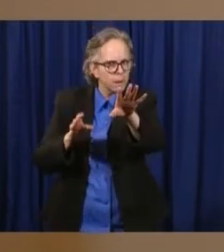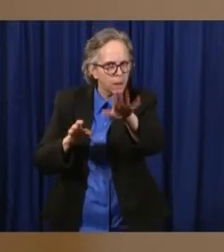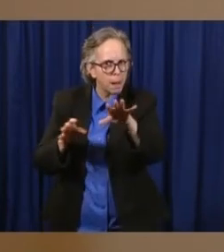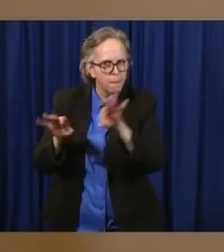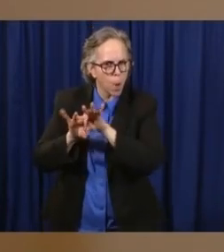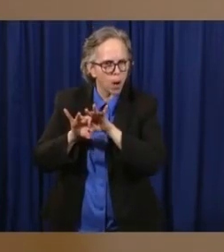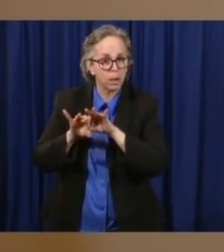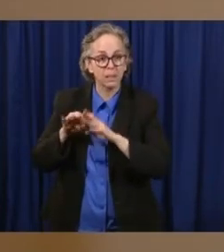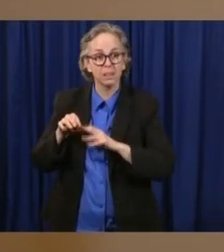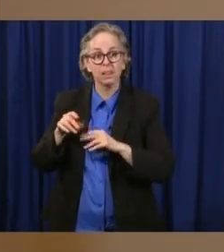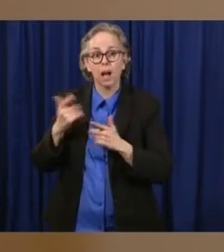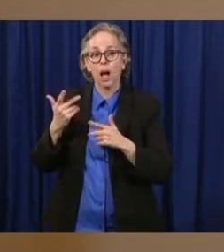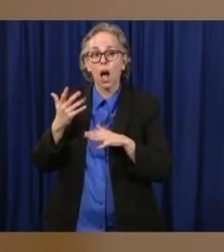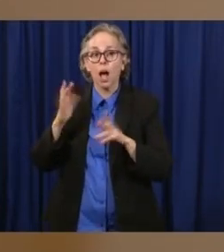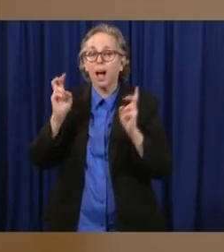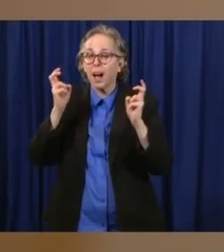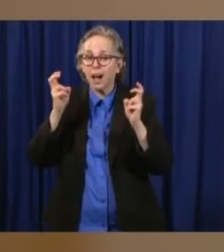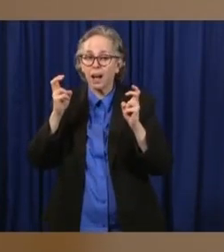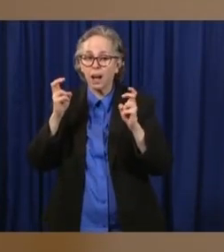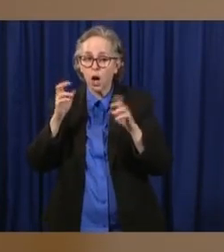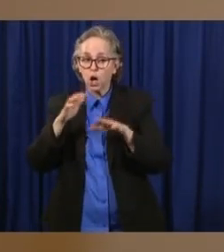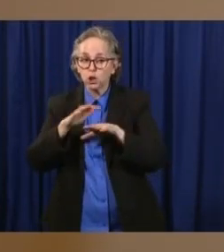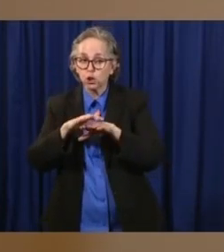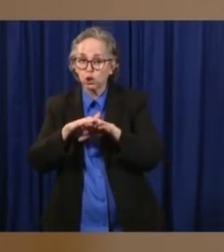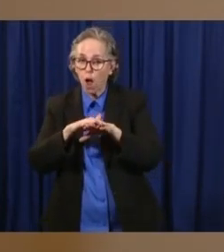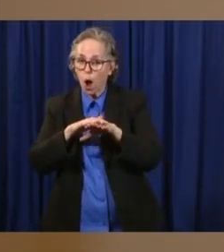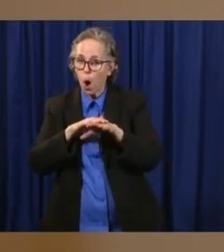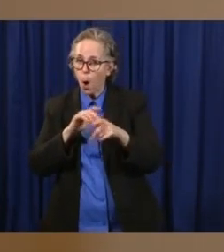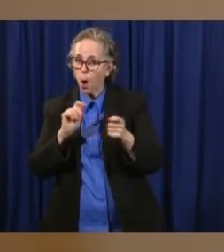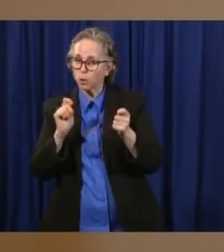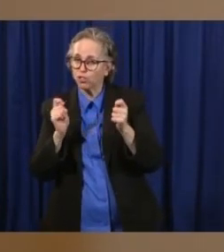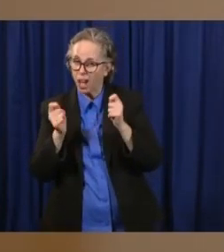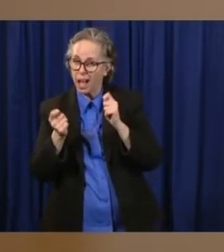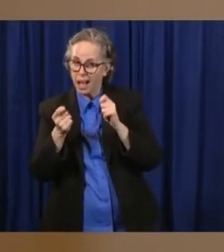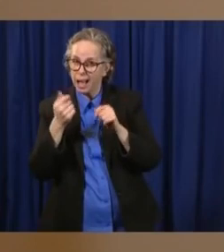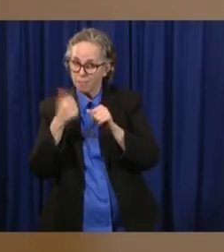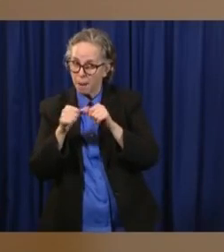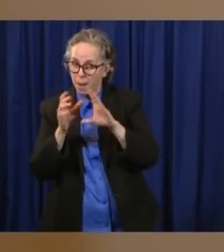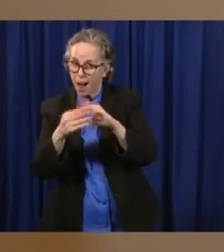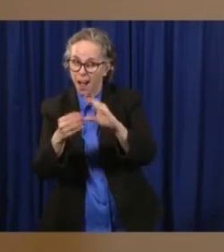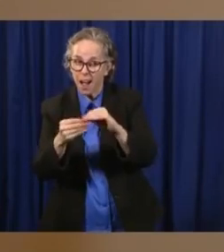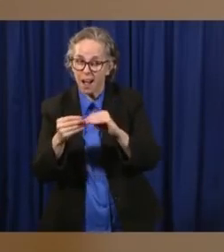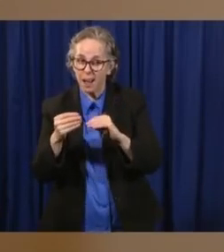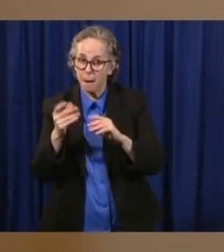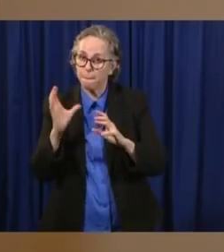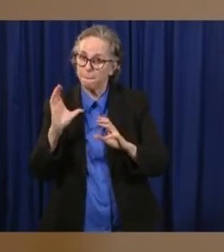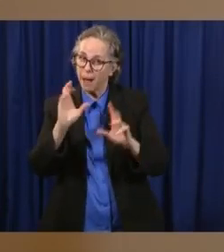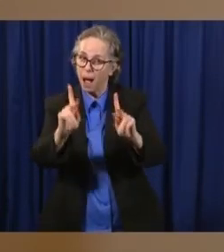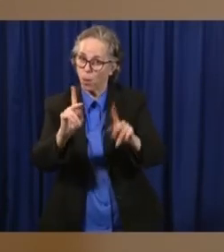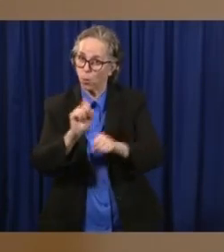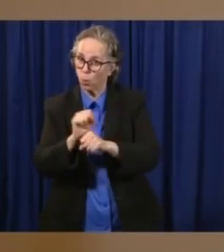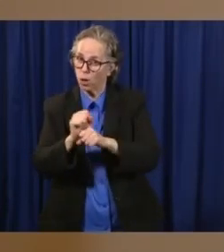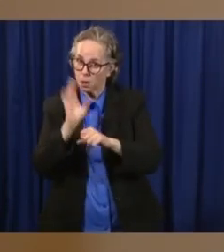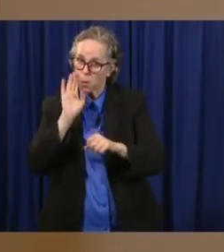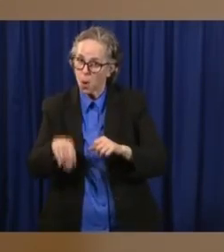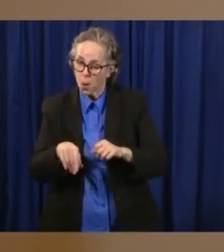slow walk out of these policies. And a slow walk back into the business is an expanding